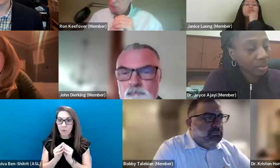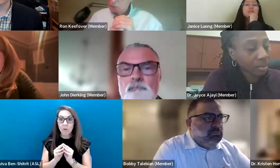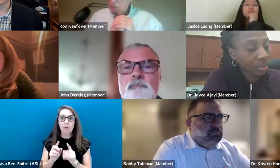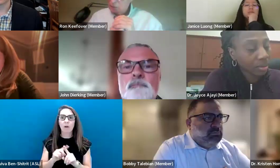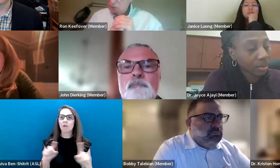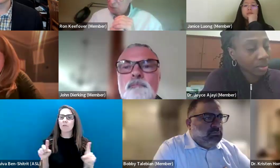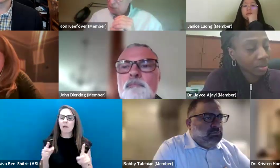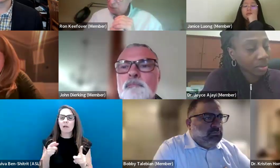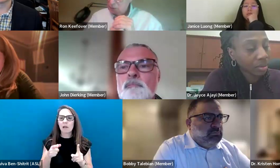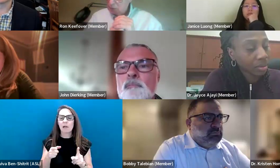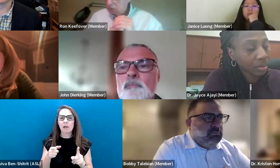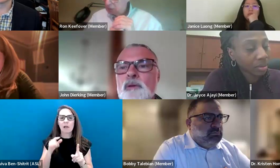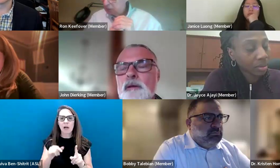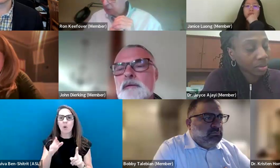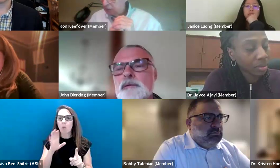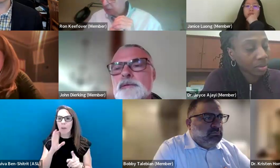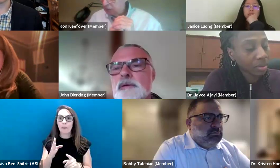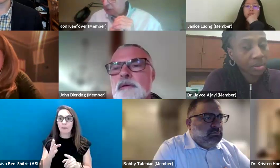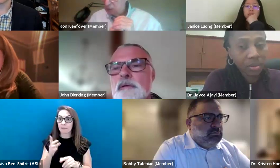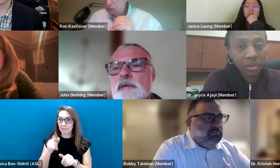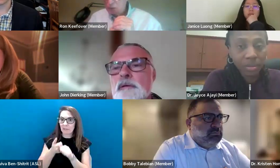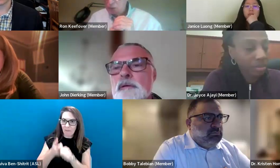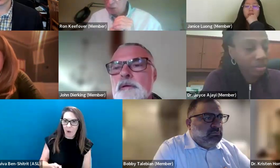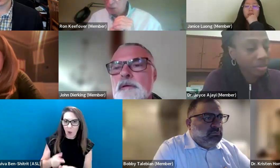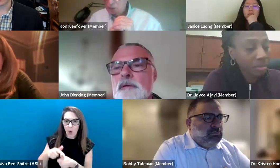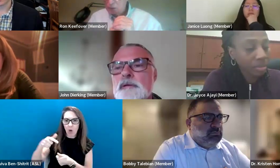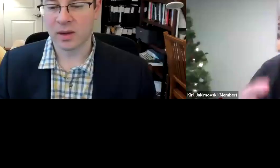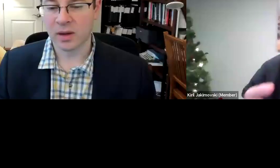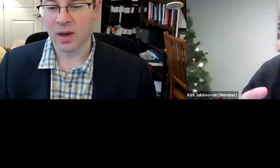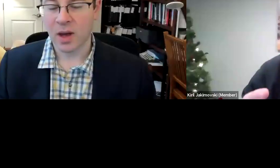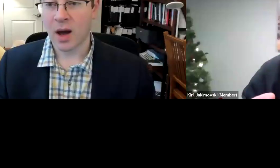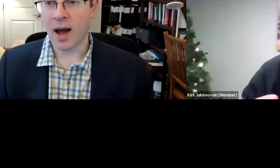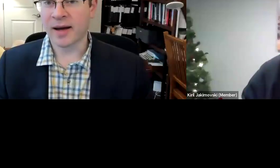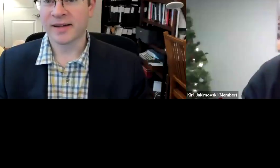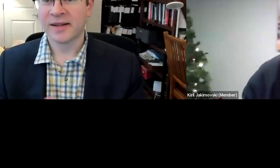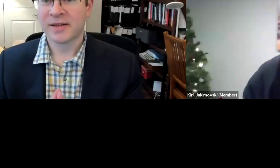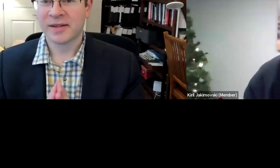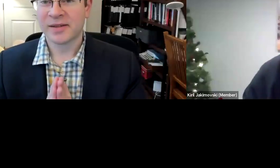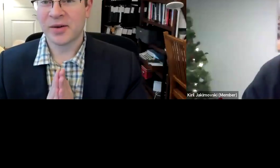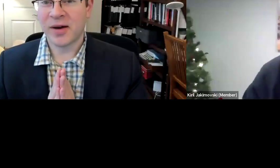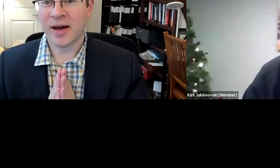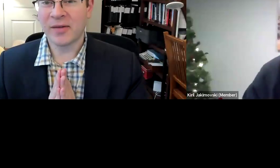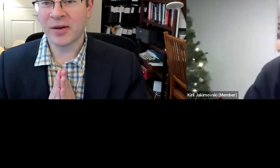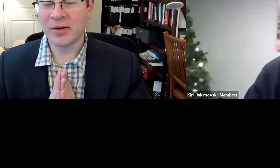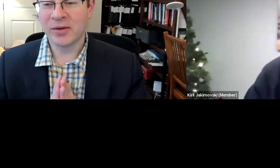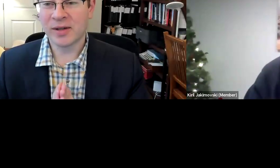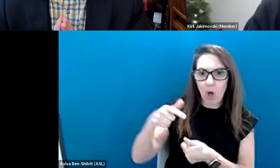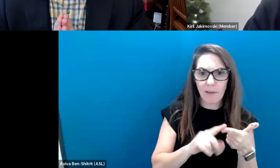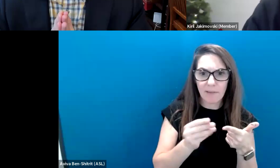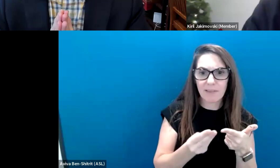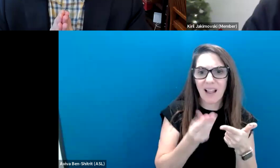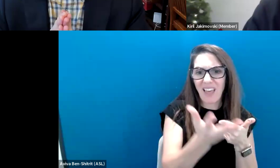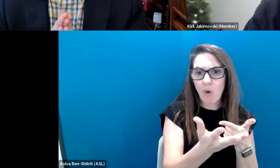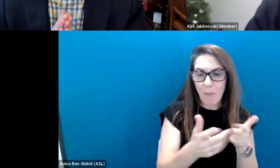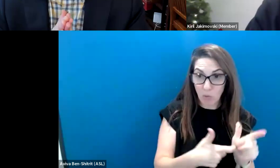the both quorum restrictions and sort of deliberative restrictions, right? So I've got good news on